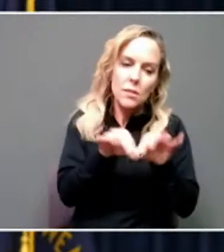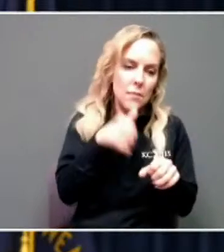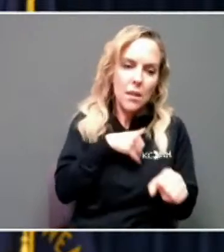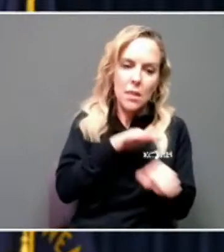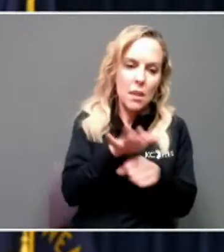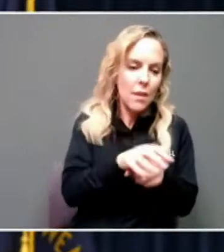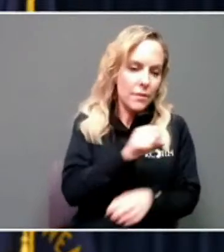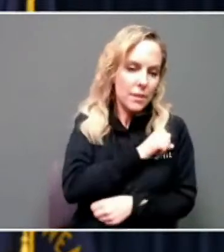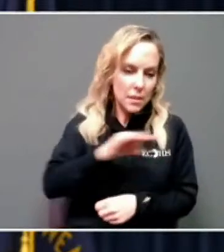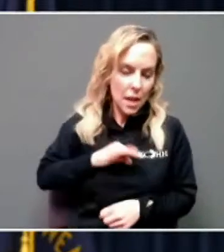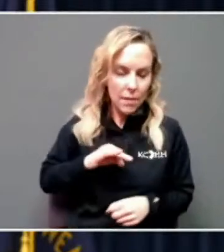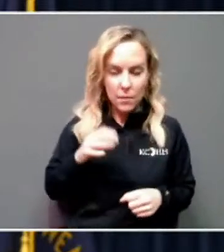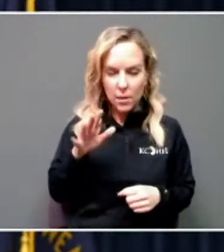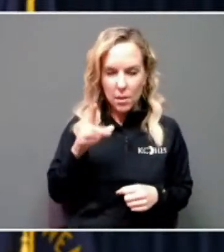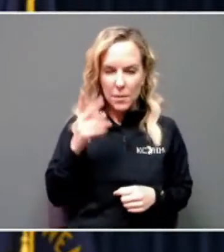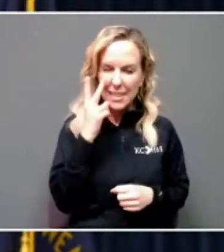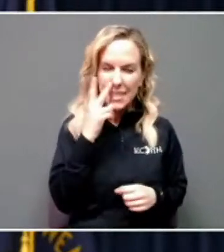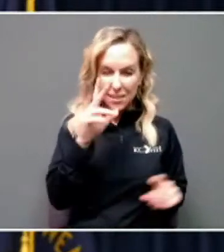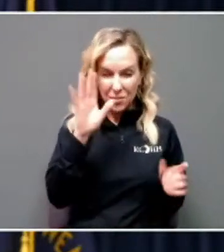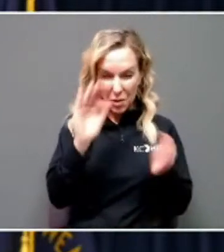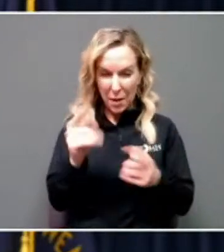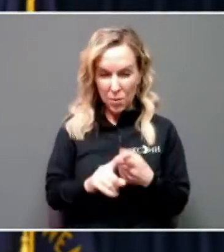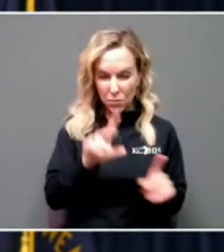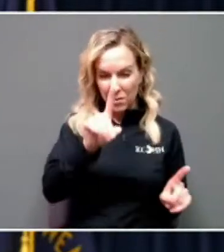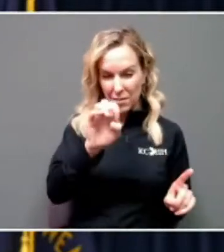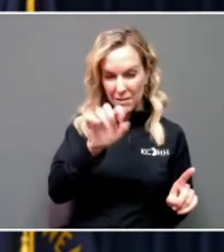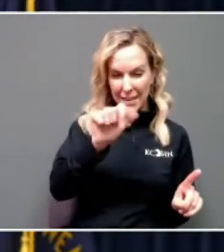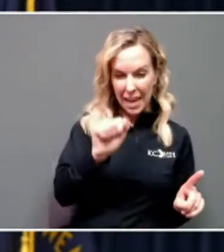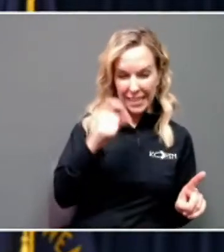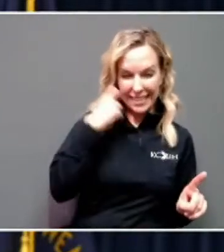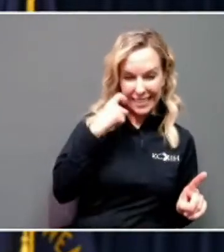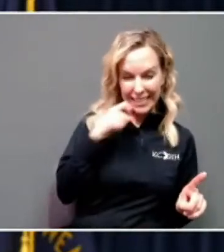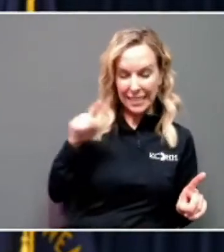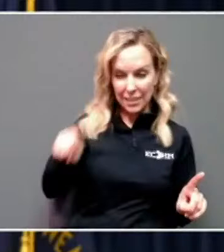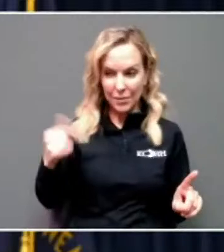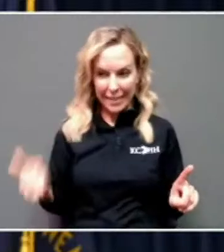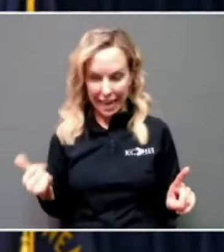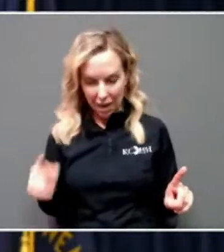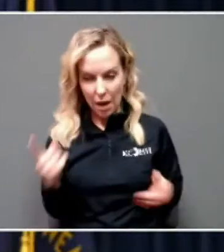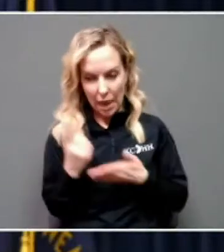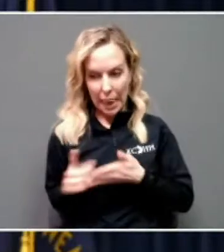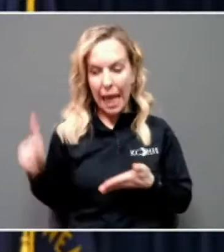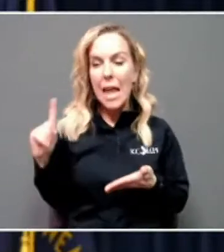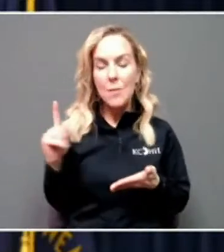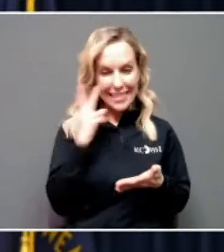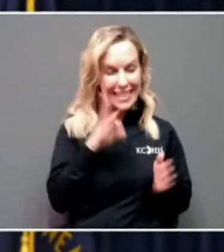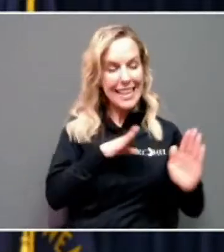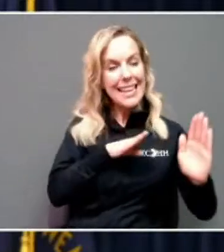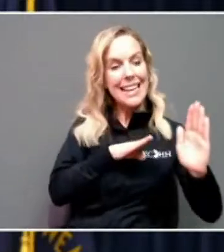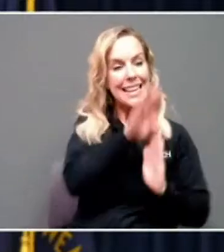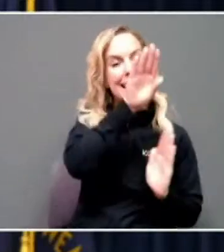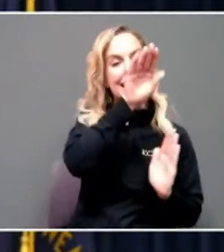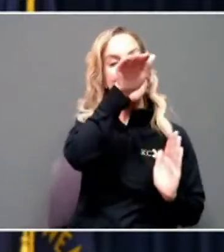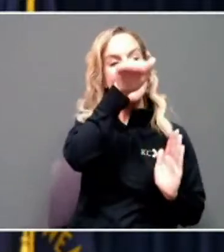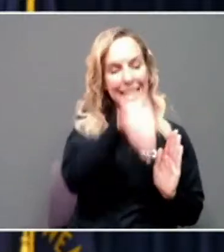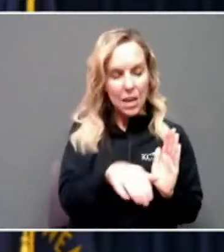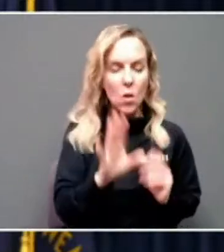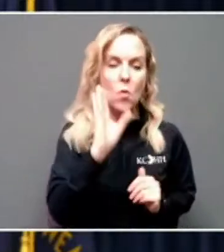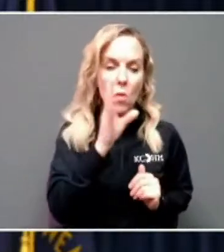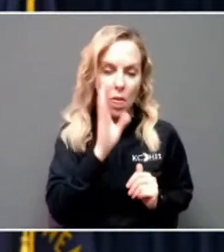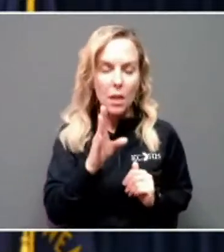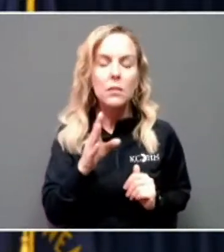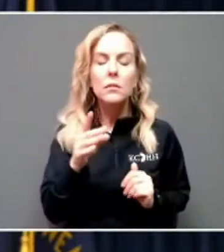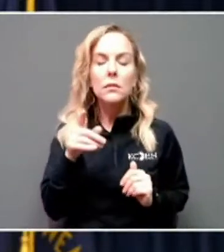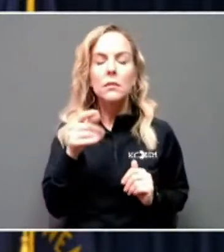we see a trend, and we knew from last week there's a trend where you peak and it decreases. So fewer